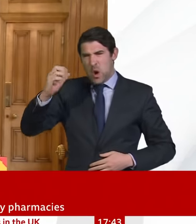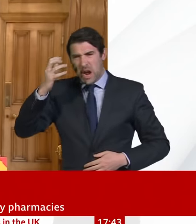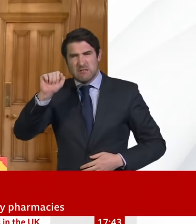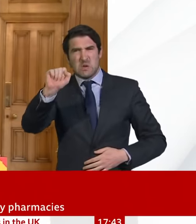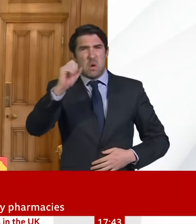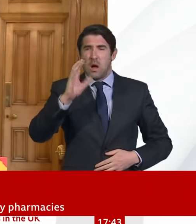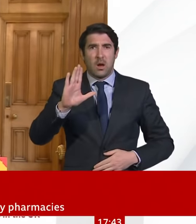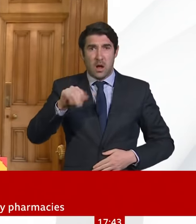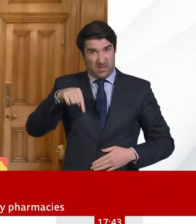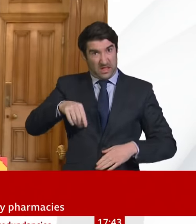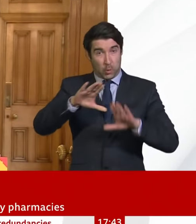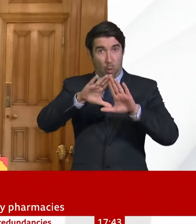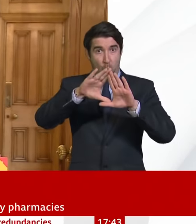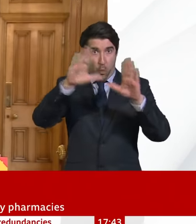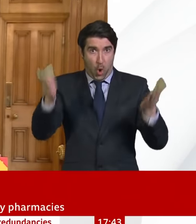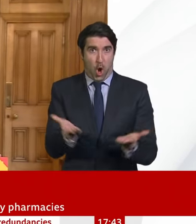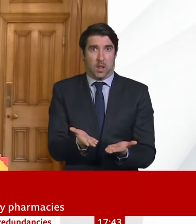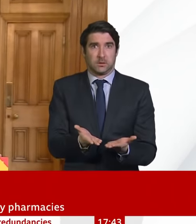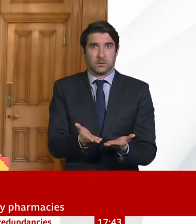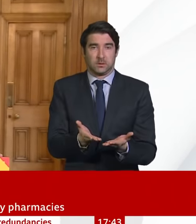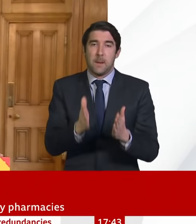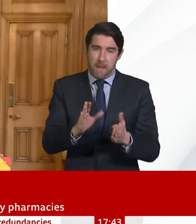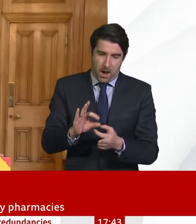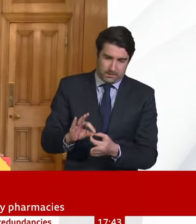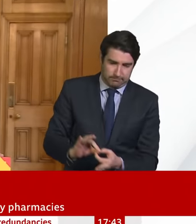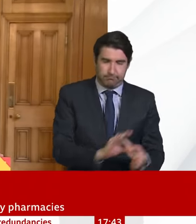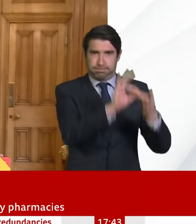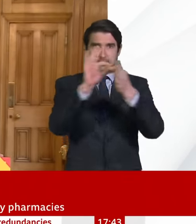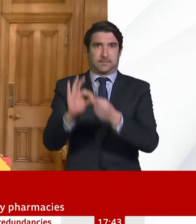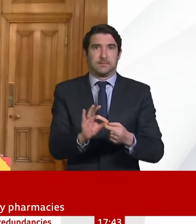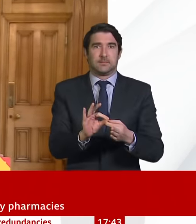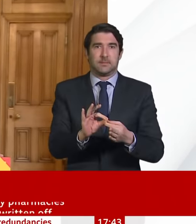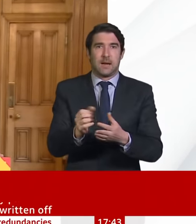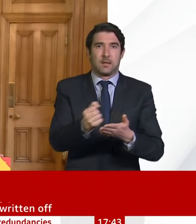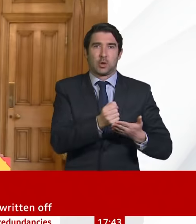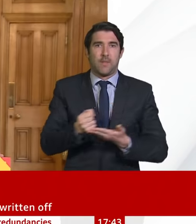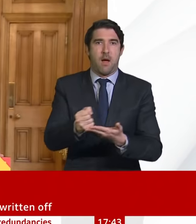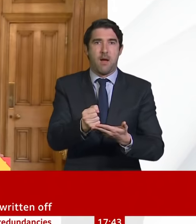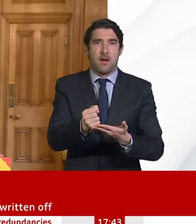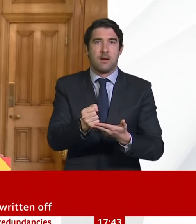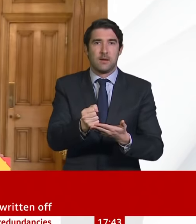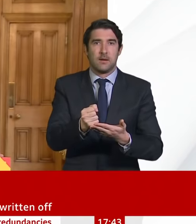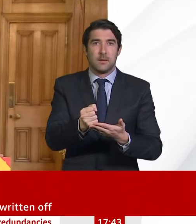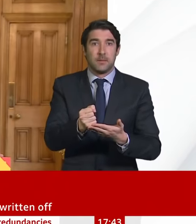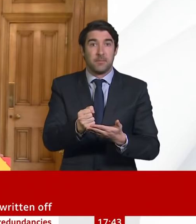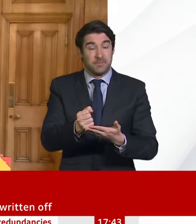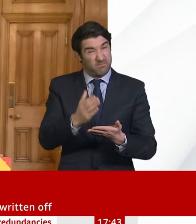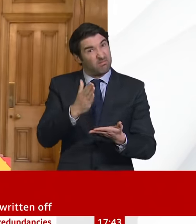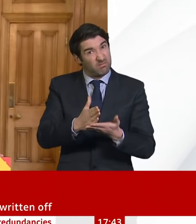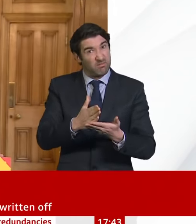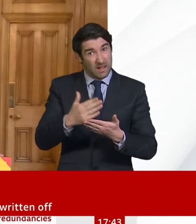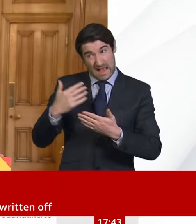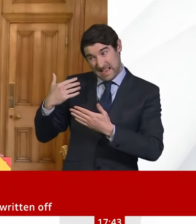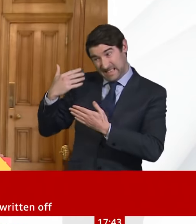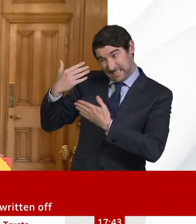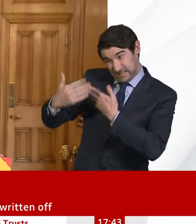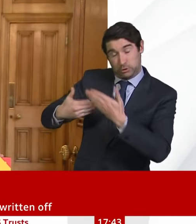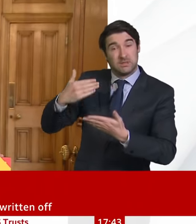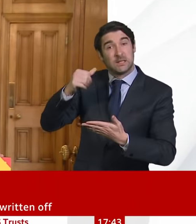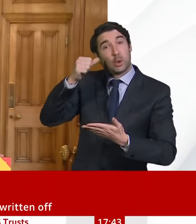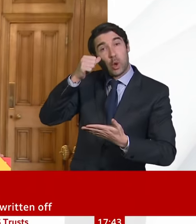which all of humanity is on the same side. And history has shown that when the world unites against a